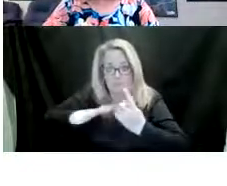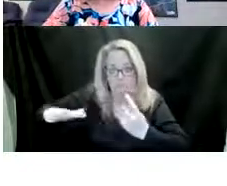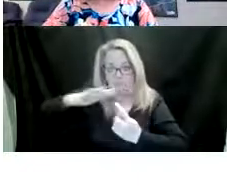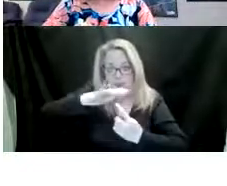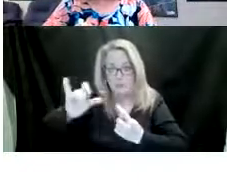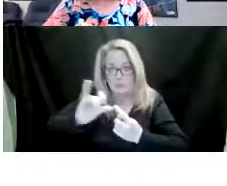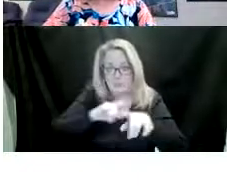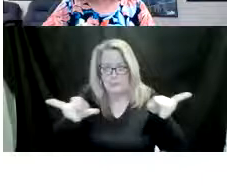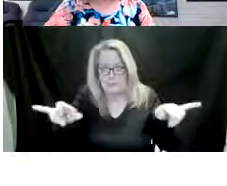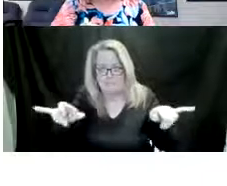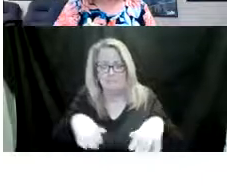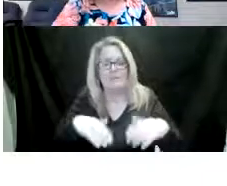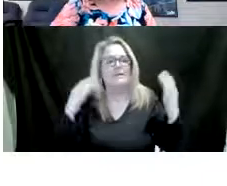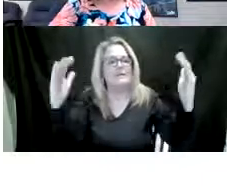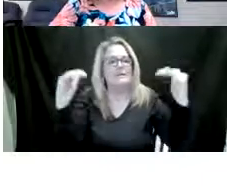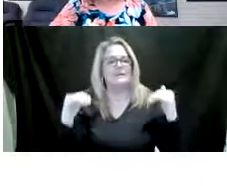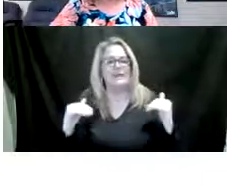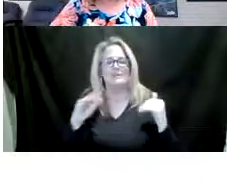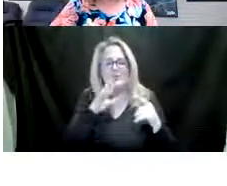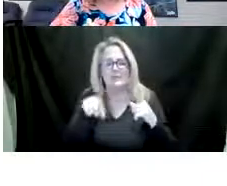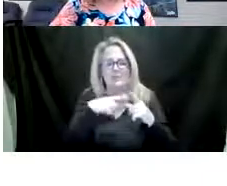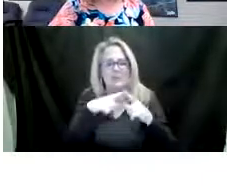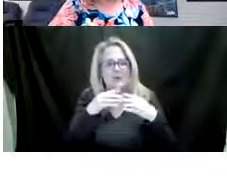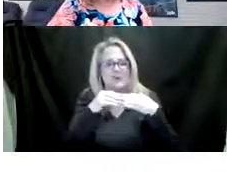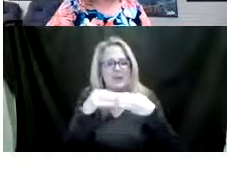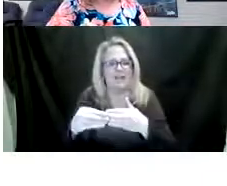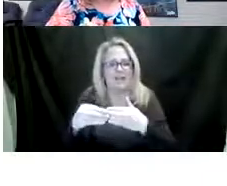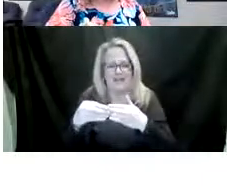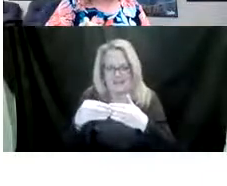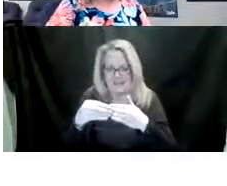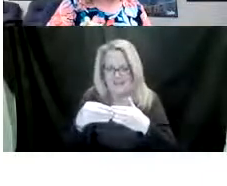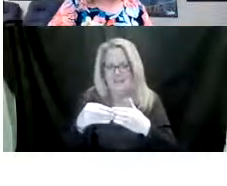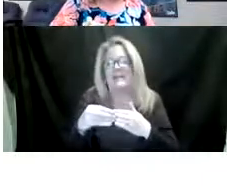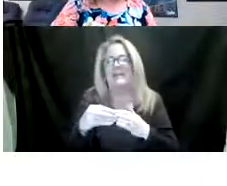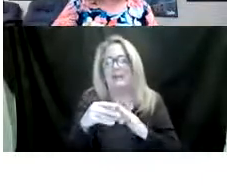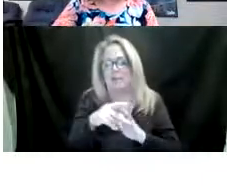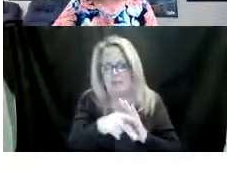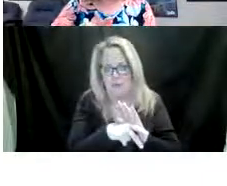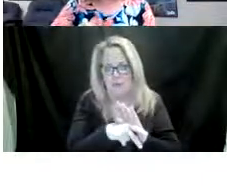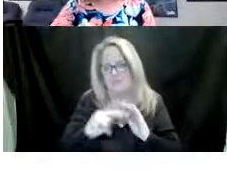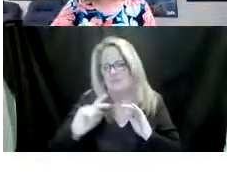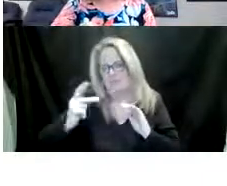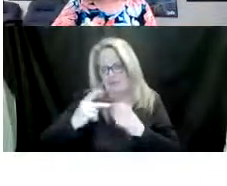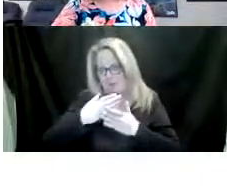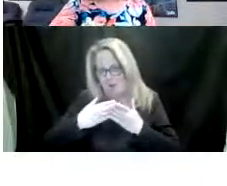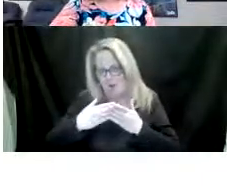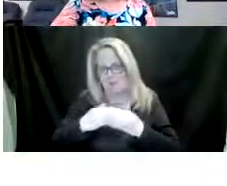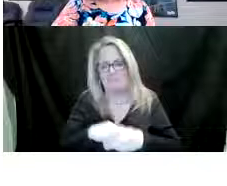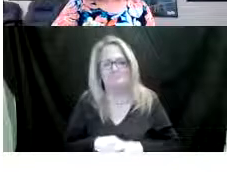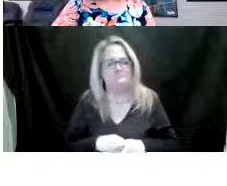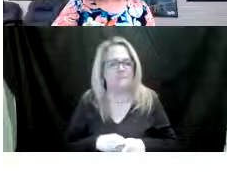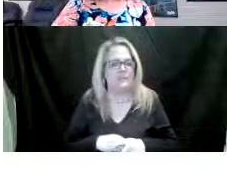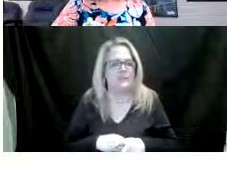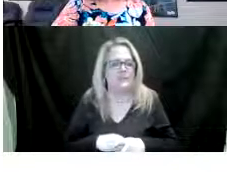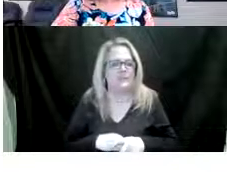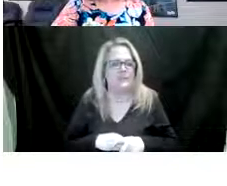The next slide talks about guiding principles, the second part. And this next one is looking